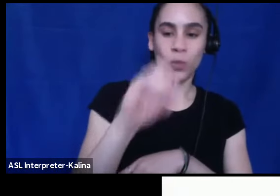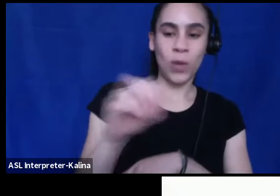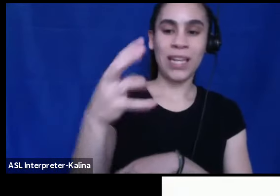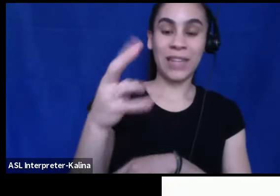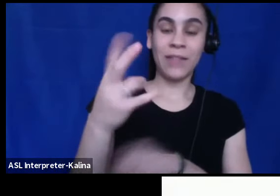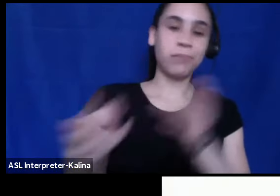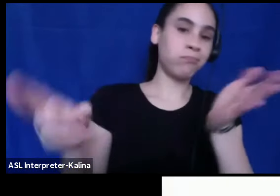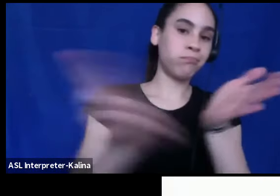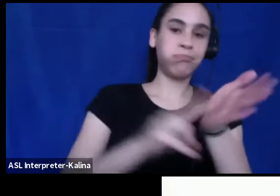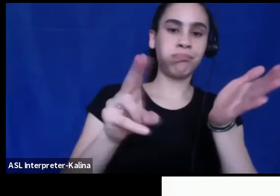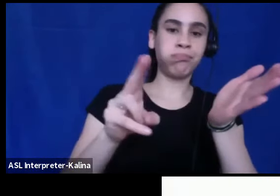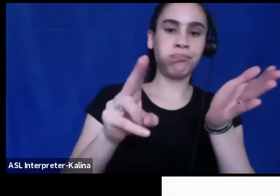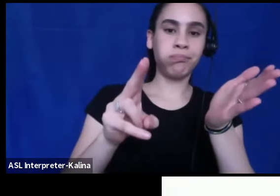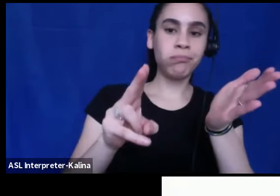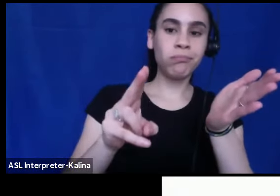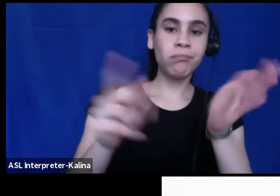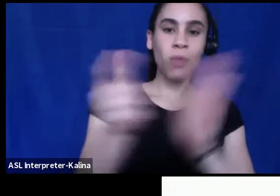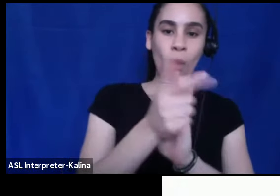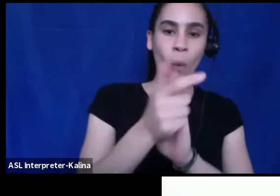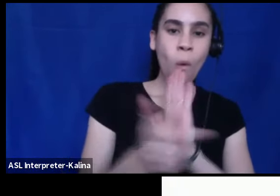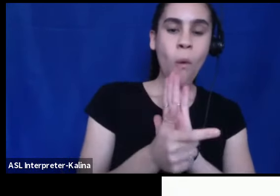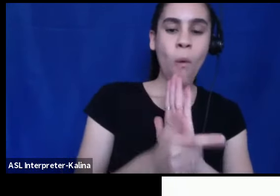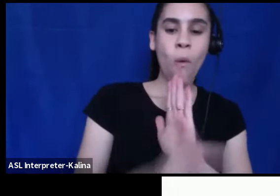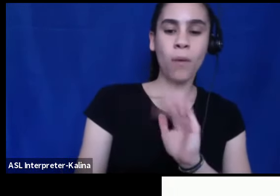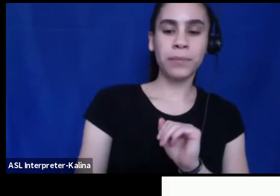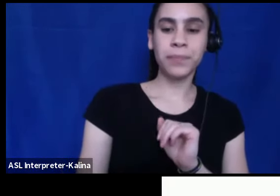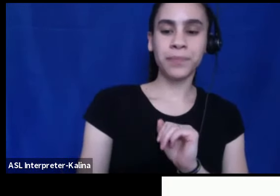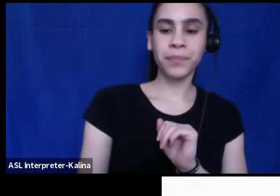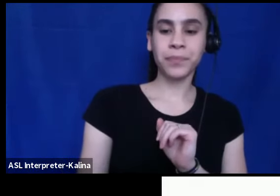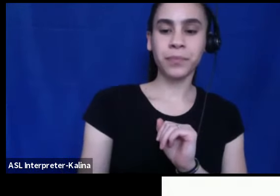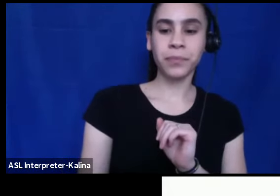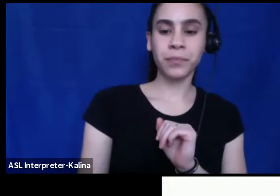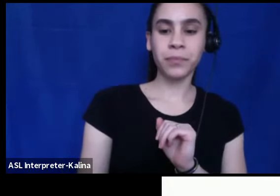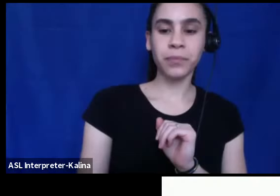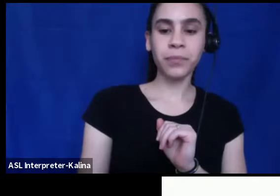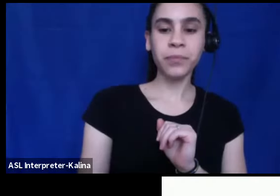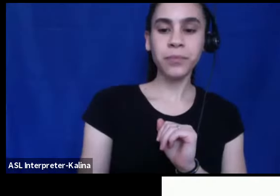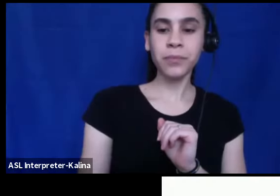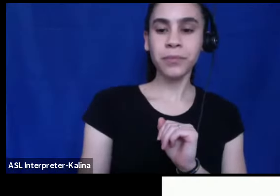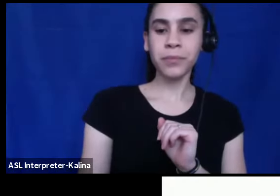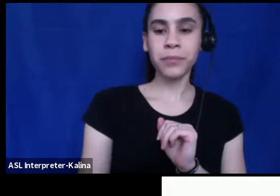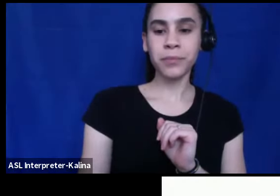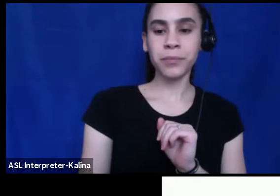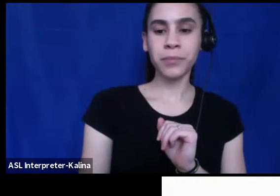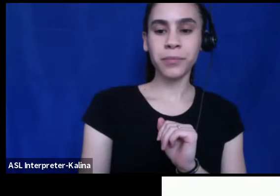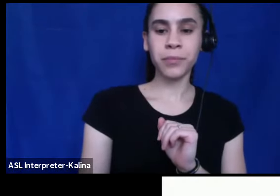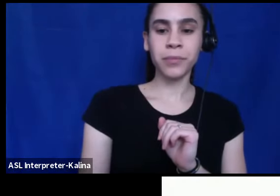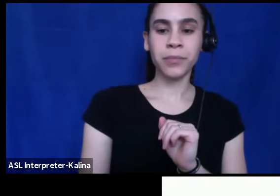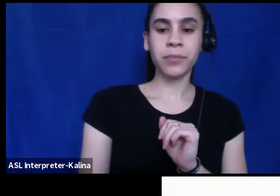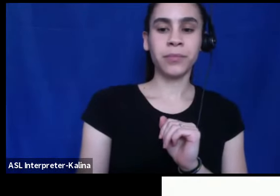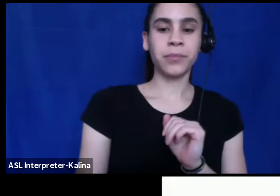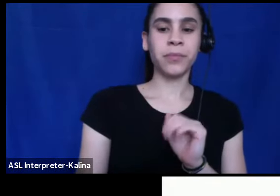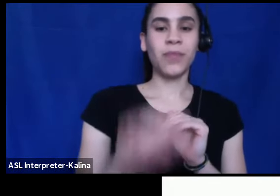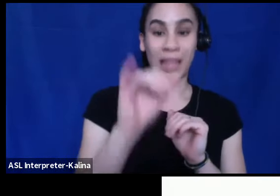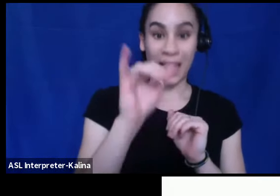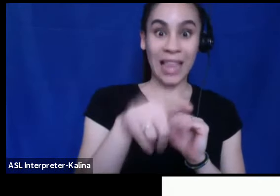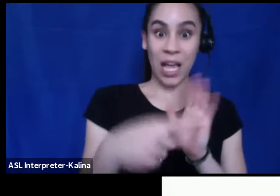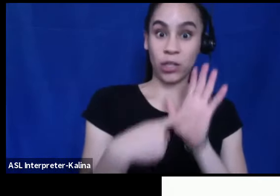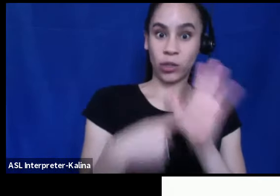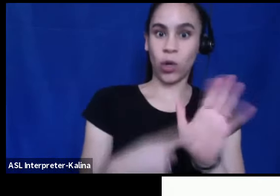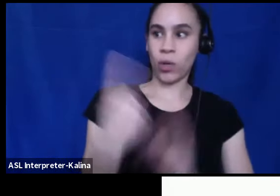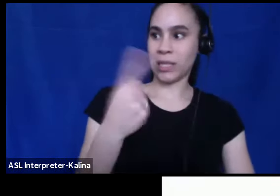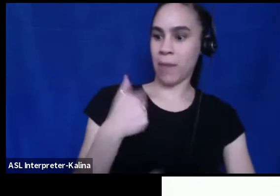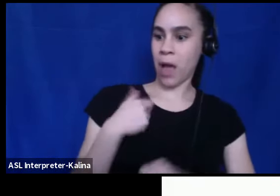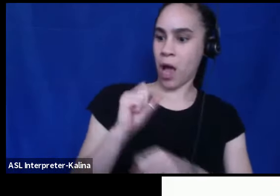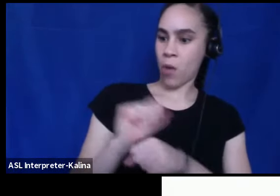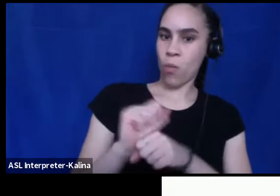law that same year. And that just goes to show, from someone who worked in tech support in the front lines, to go